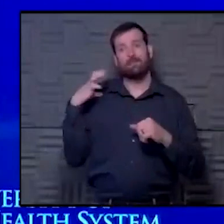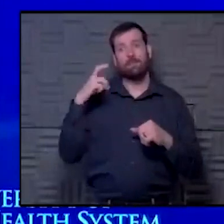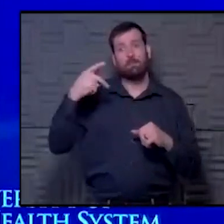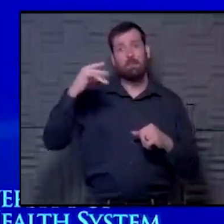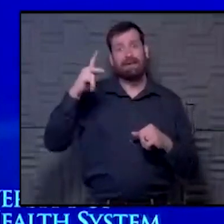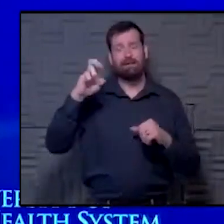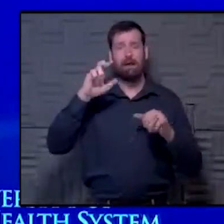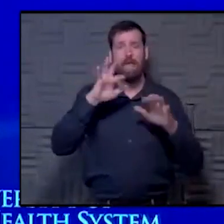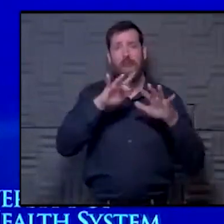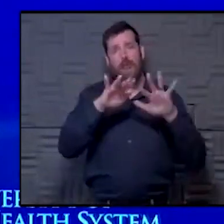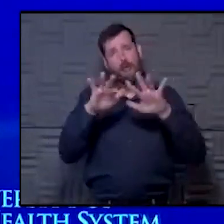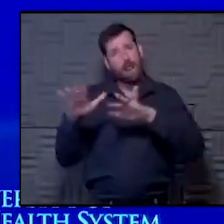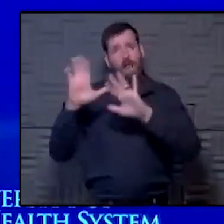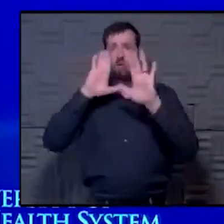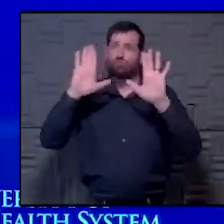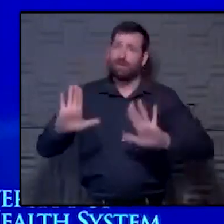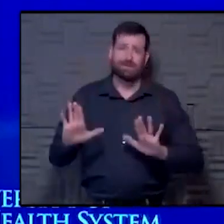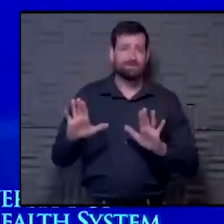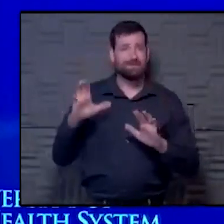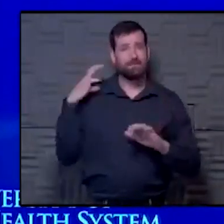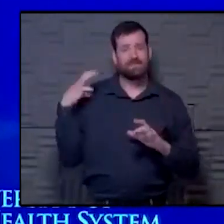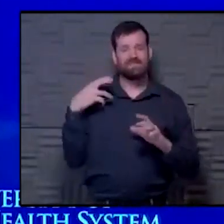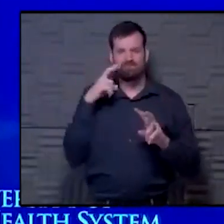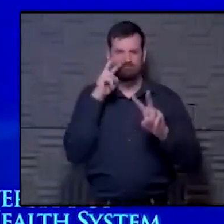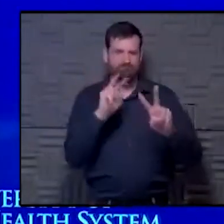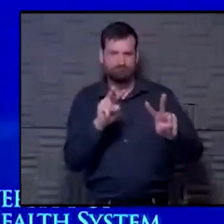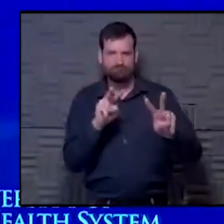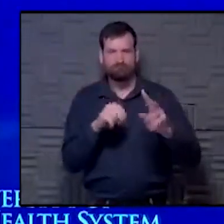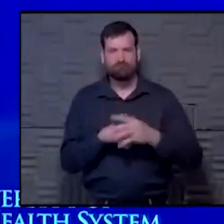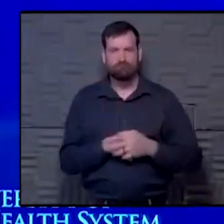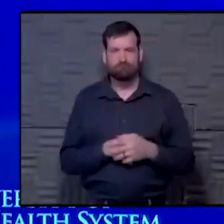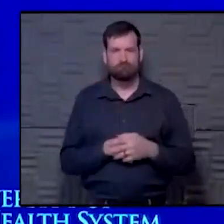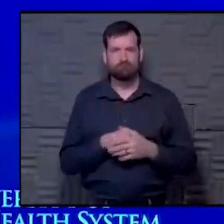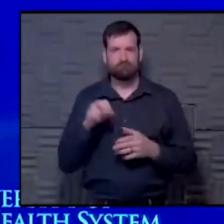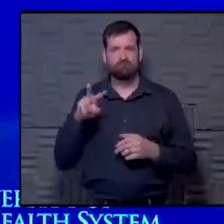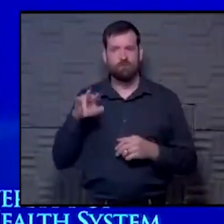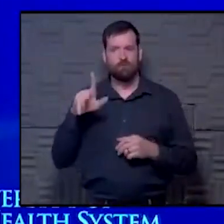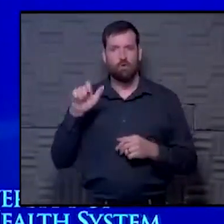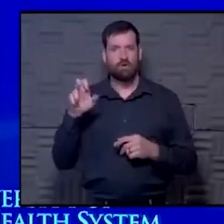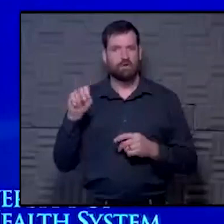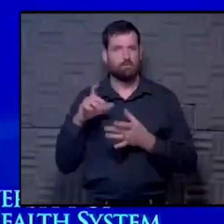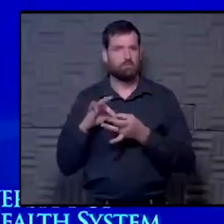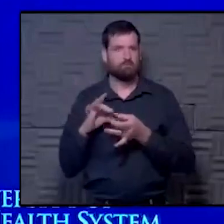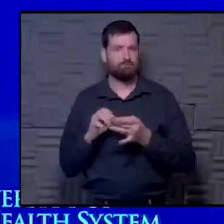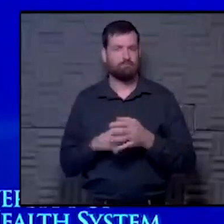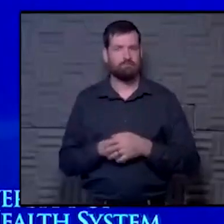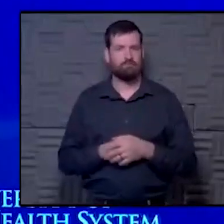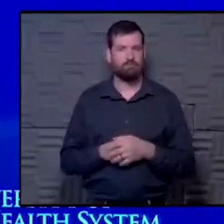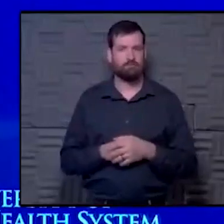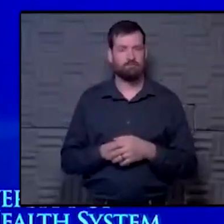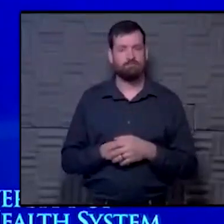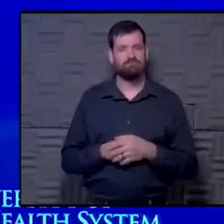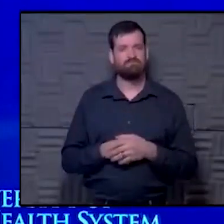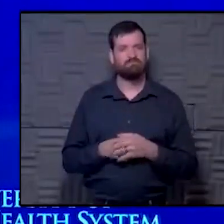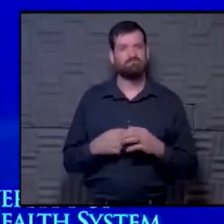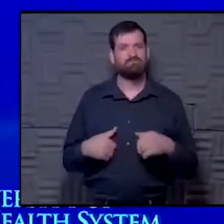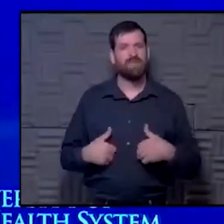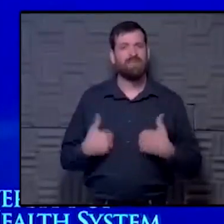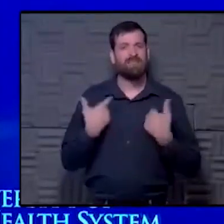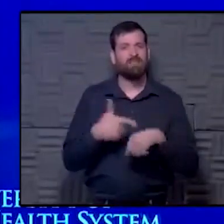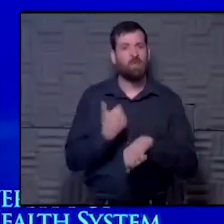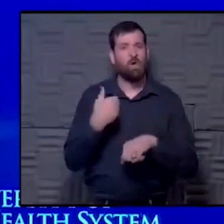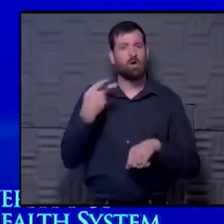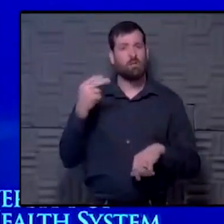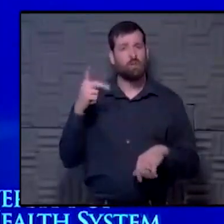great Star Trek captains, they would look at you and they would say, in the Vulcan way, as Spock would, live long and prosper.